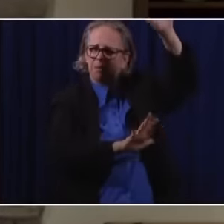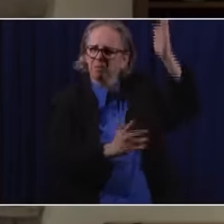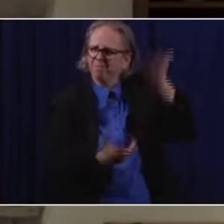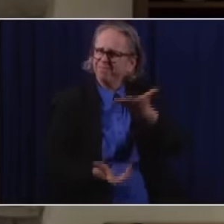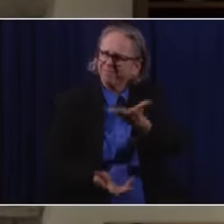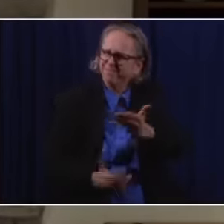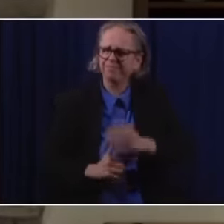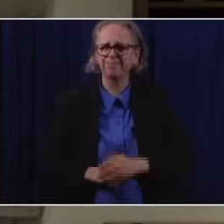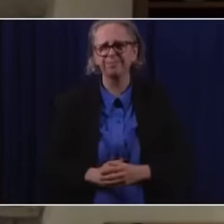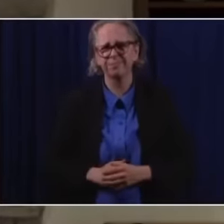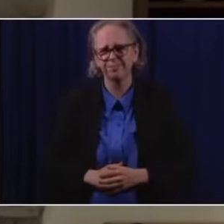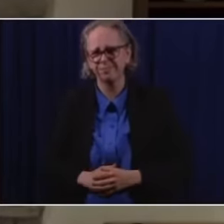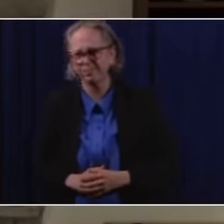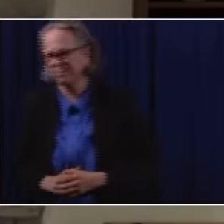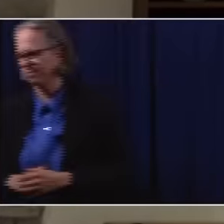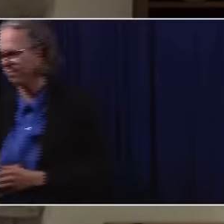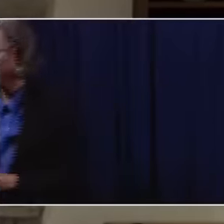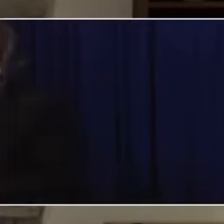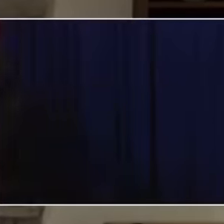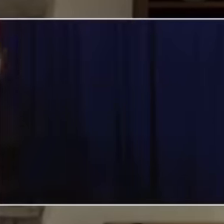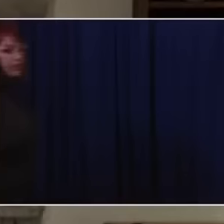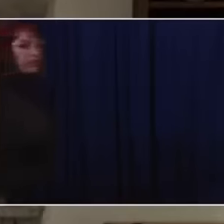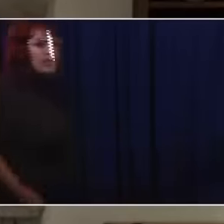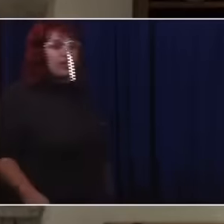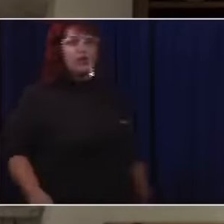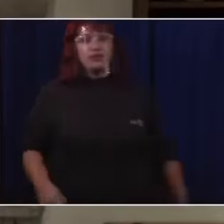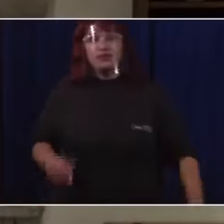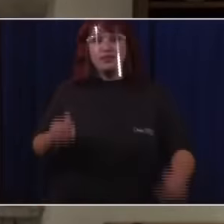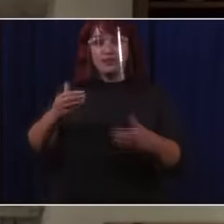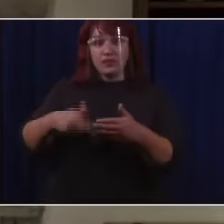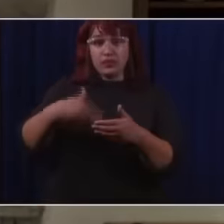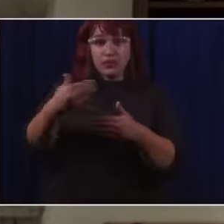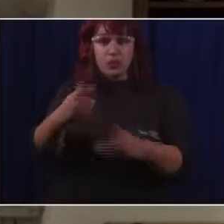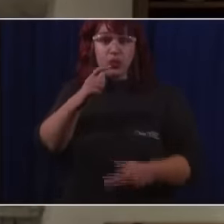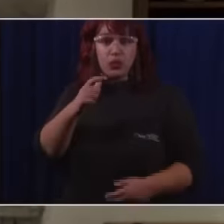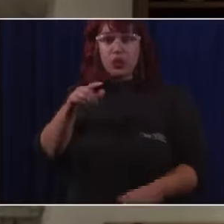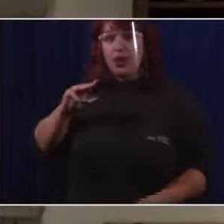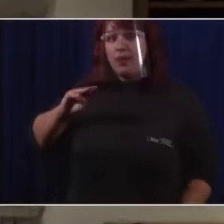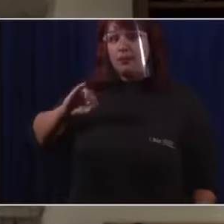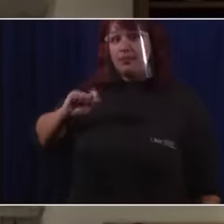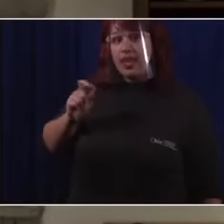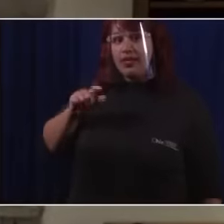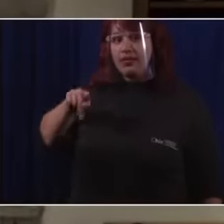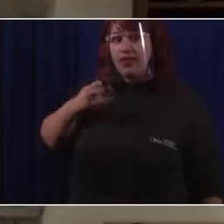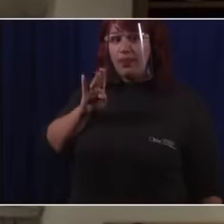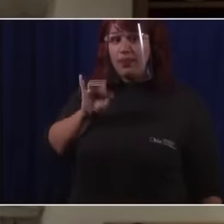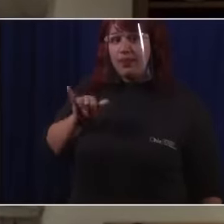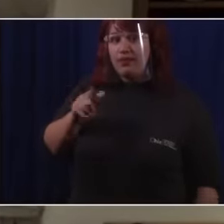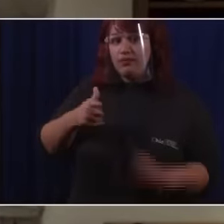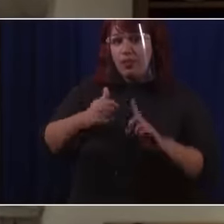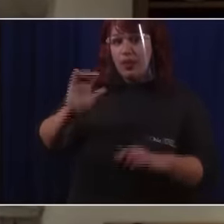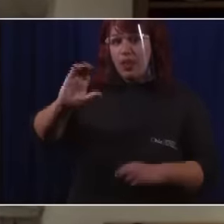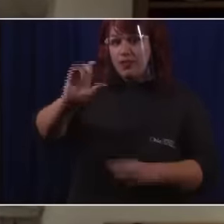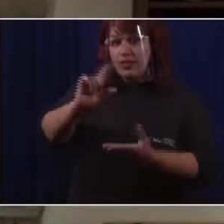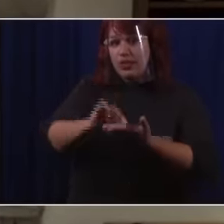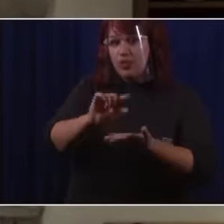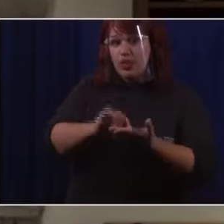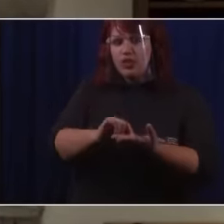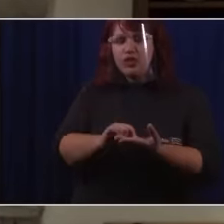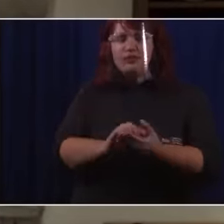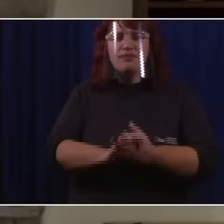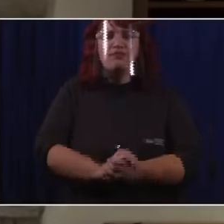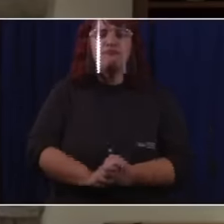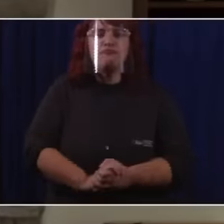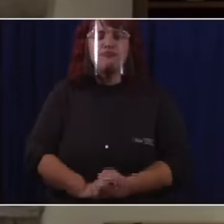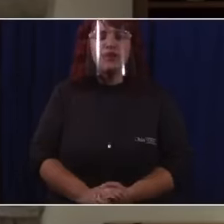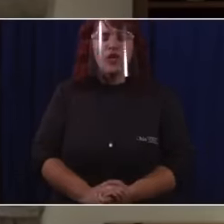Next question is from Max Philby at the Columbus Dispatch. Hey, Governor. Max. I wanted to